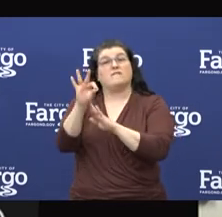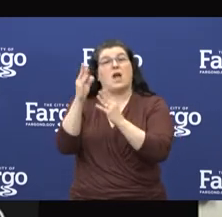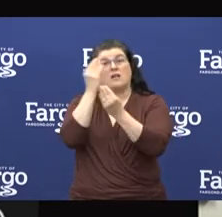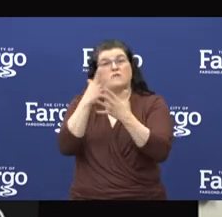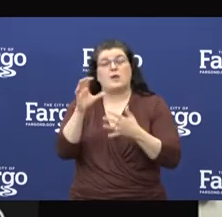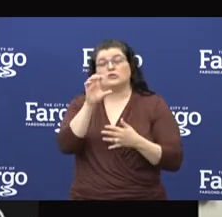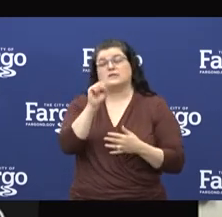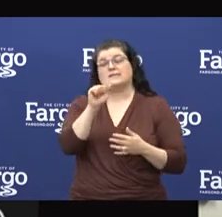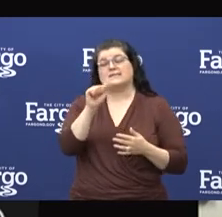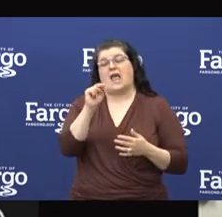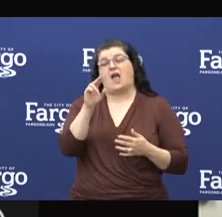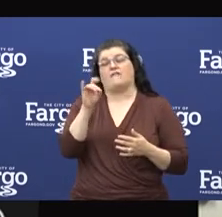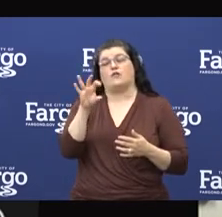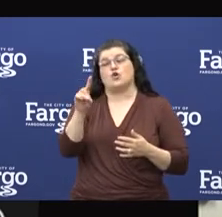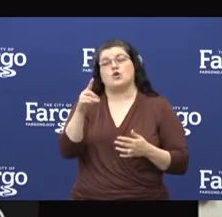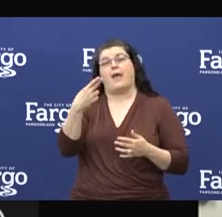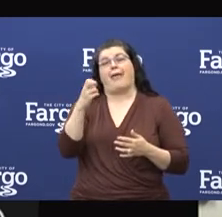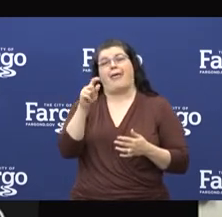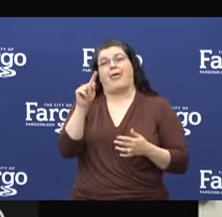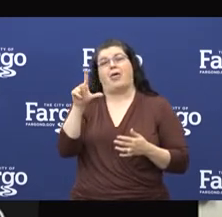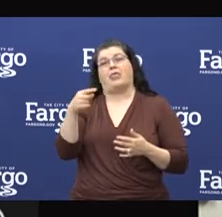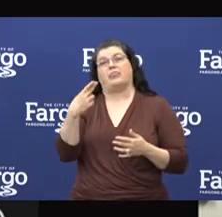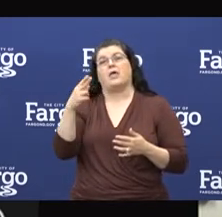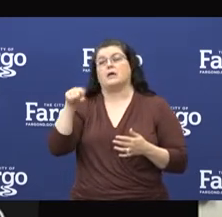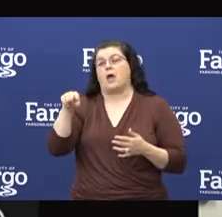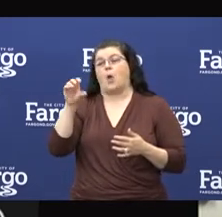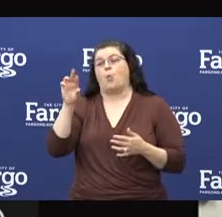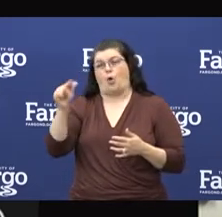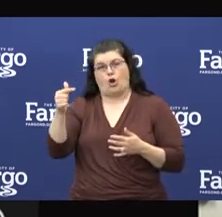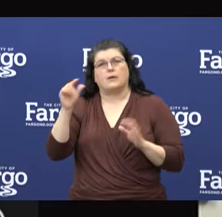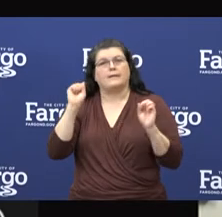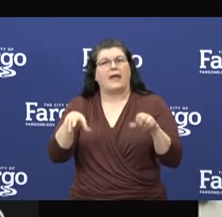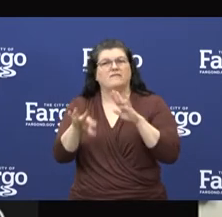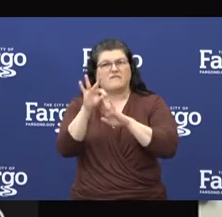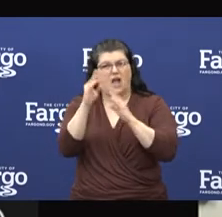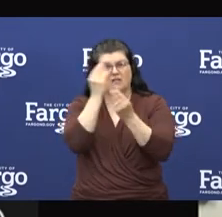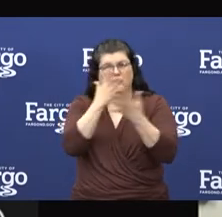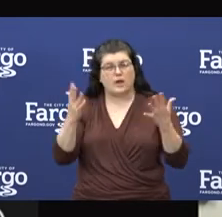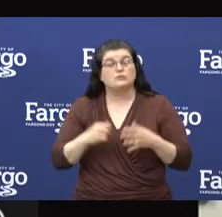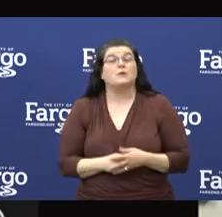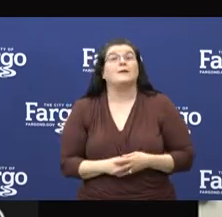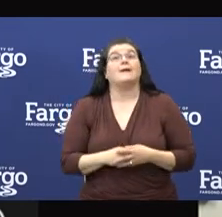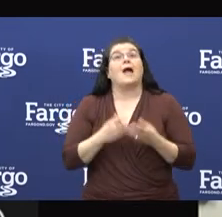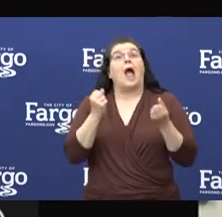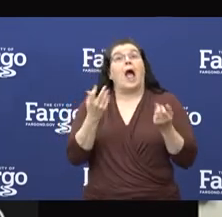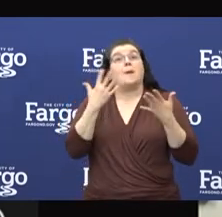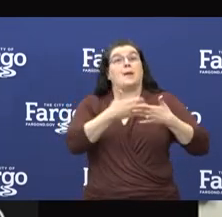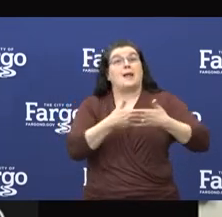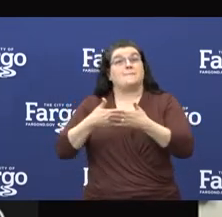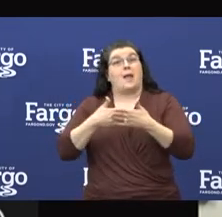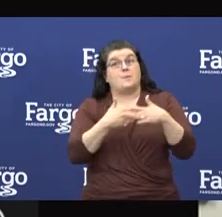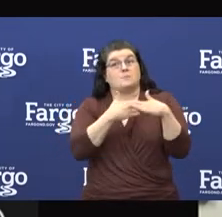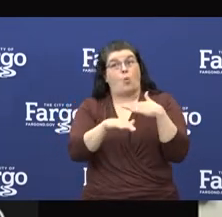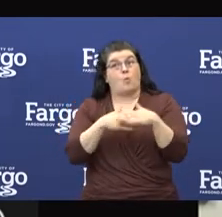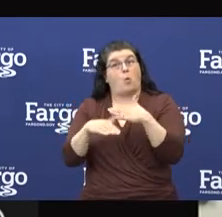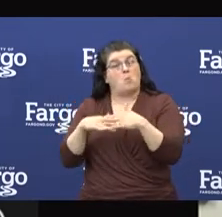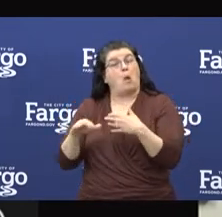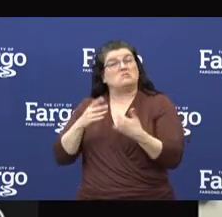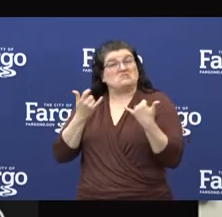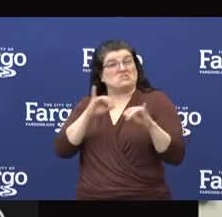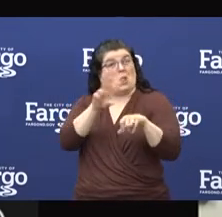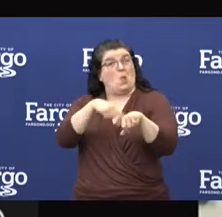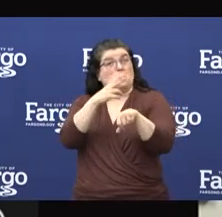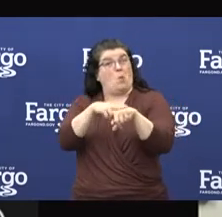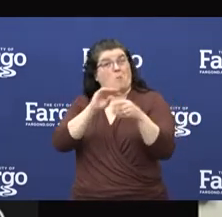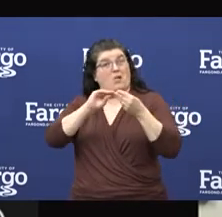sanfordhealth.org. As one might expect, the number of baby deliveries has continued at relatively normal rates throughout